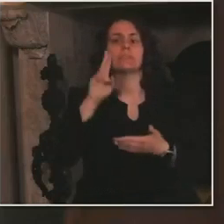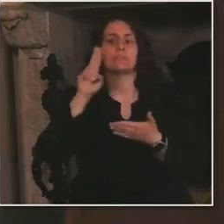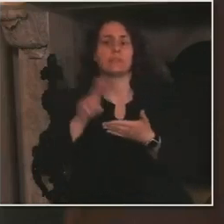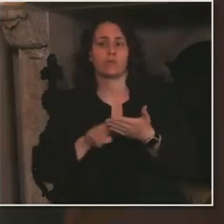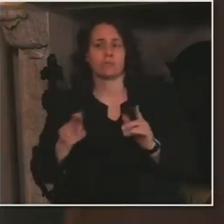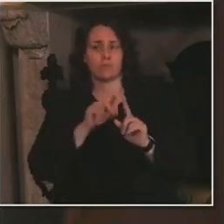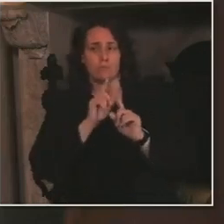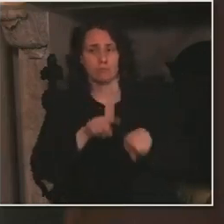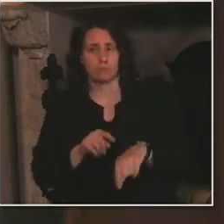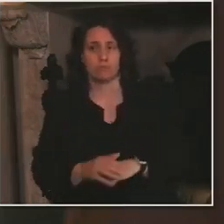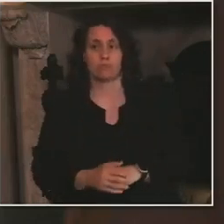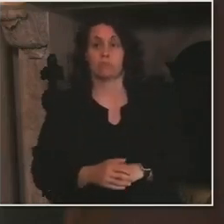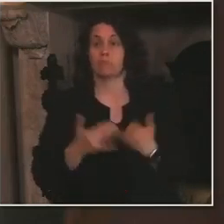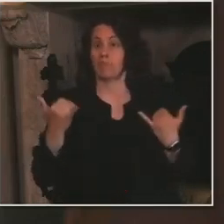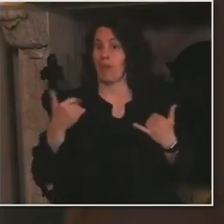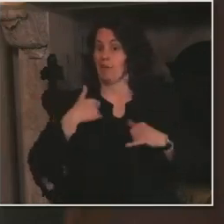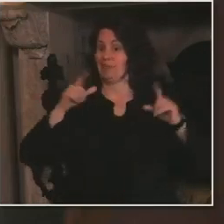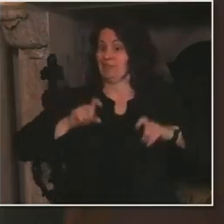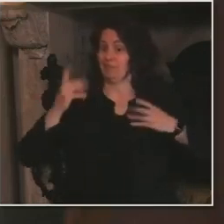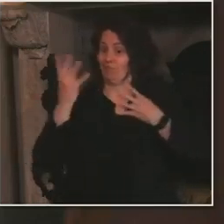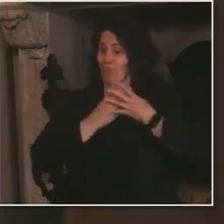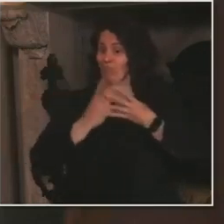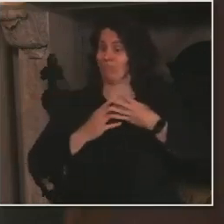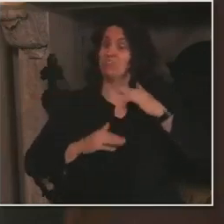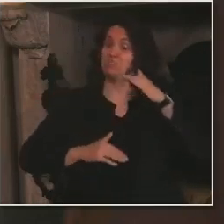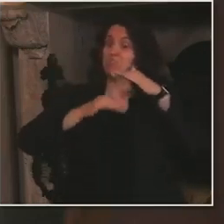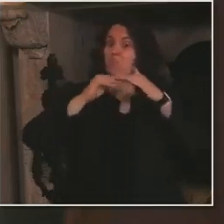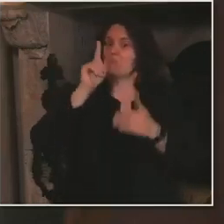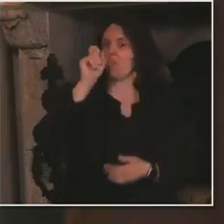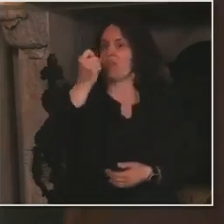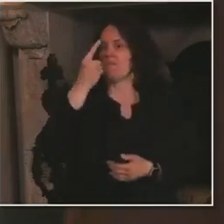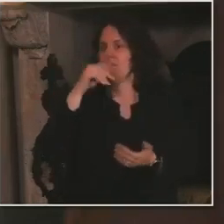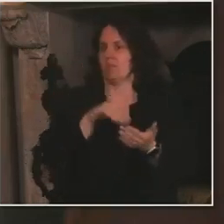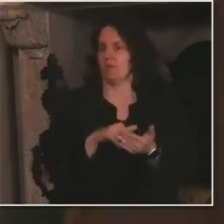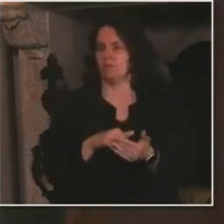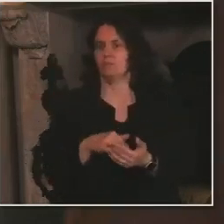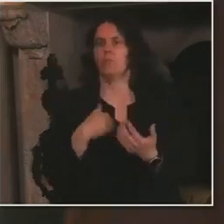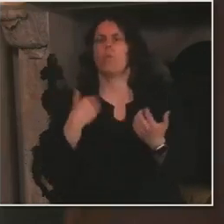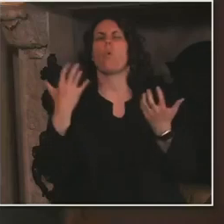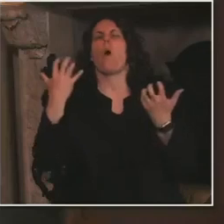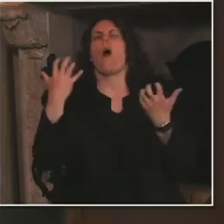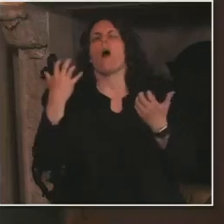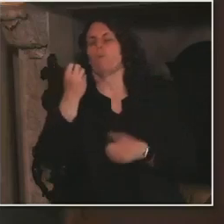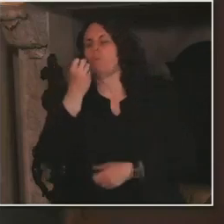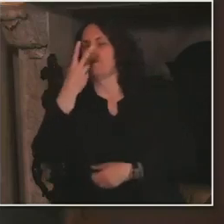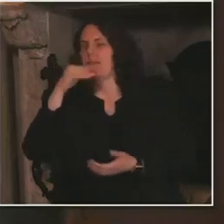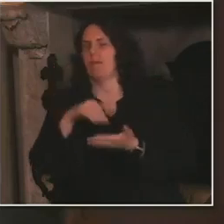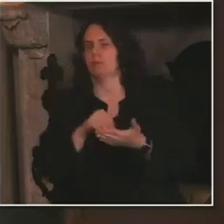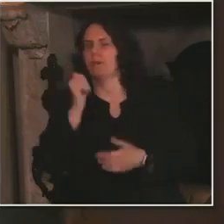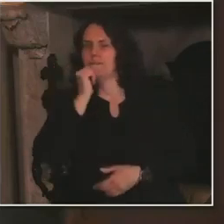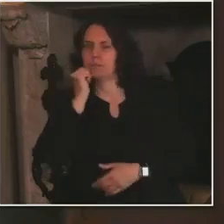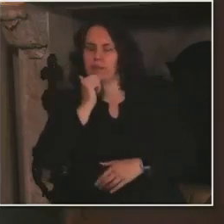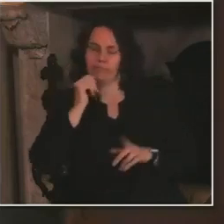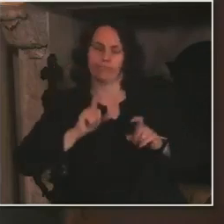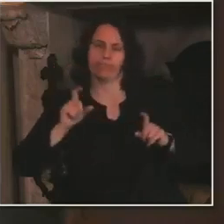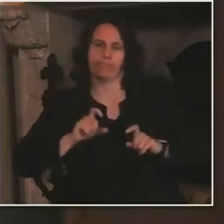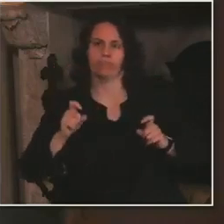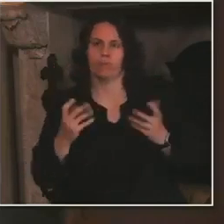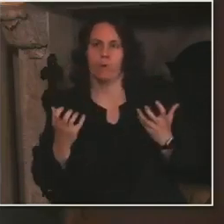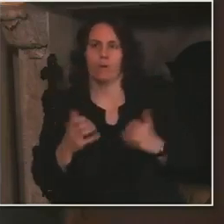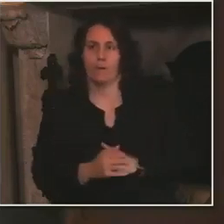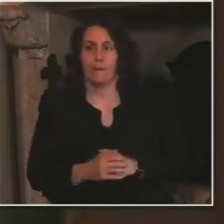85,000 means about 12,000 tests a day. So from a capacity perspective, we have made significant and really important progress towards that